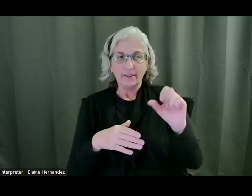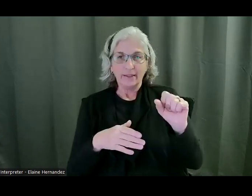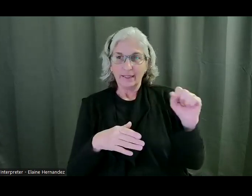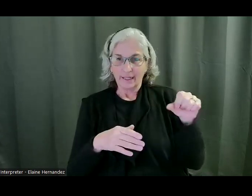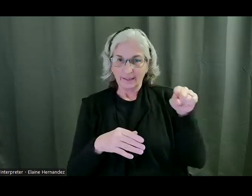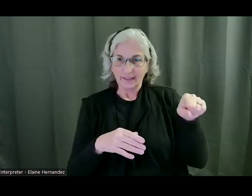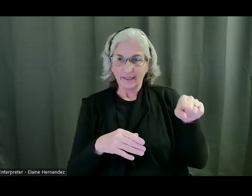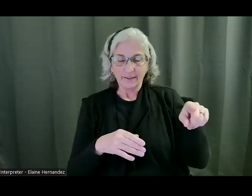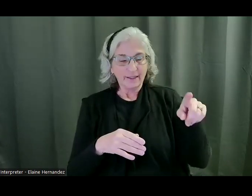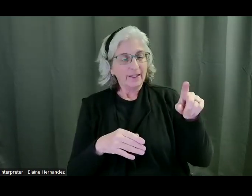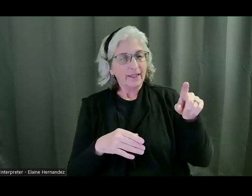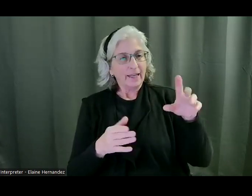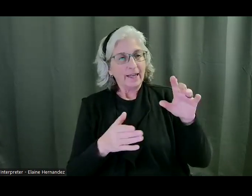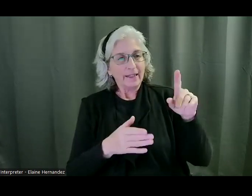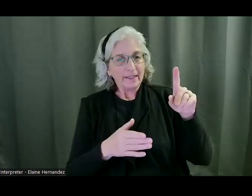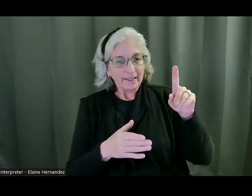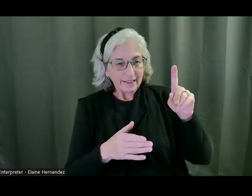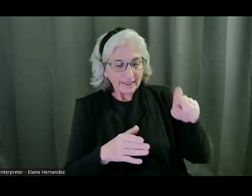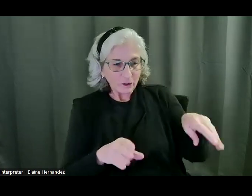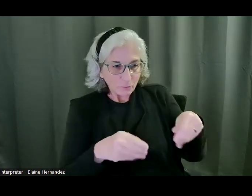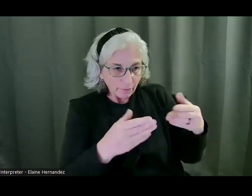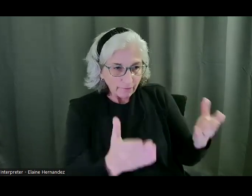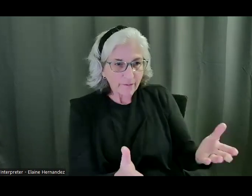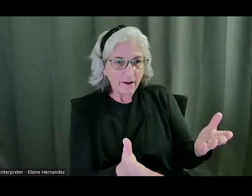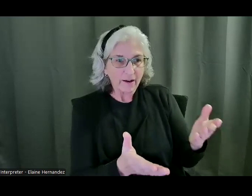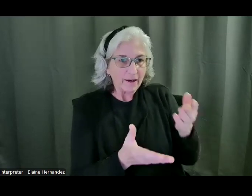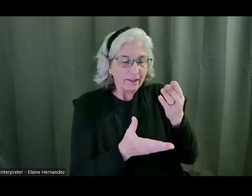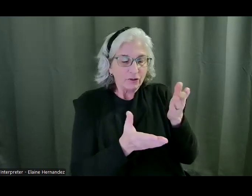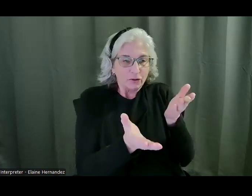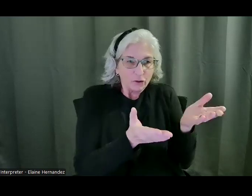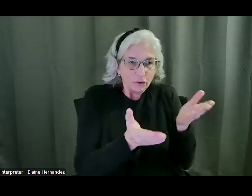individual's significant functional limitations.